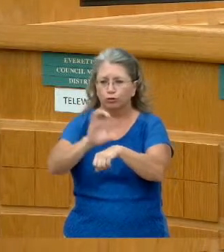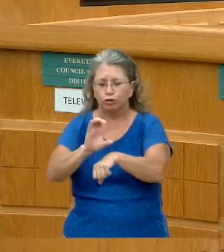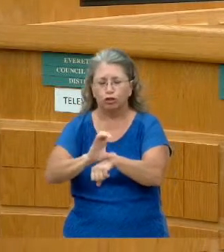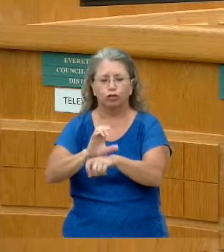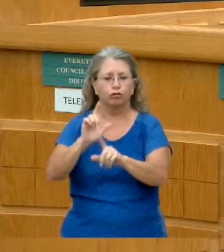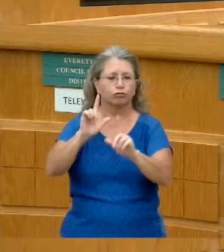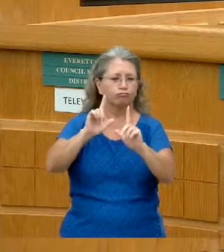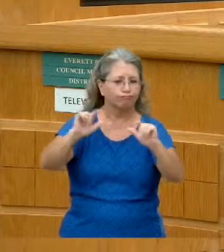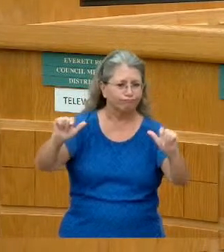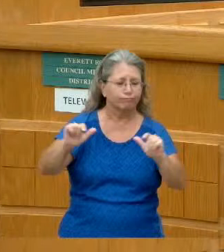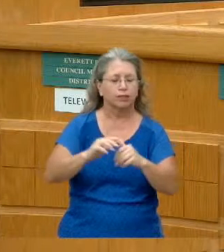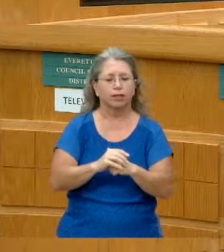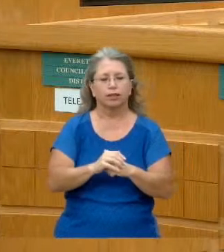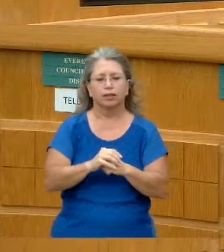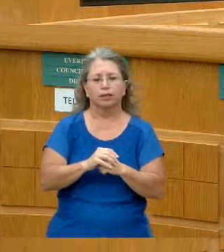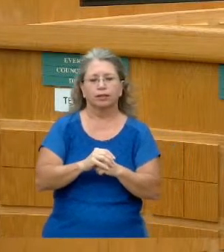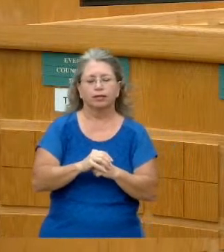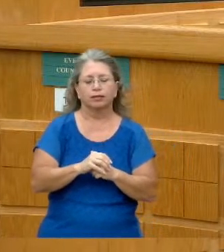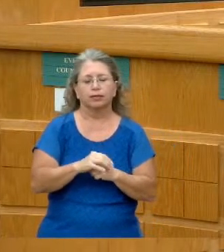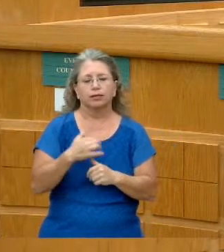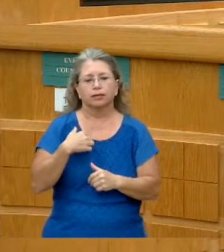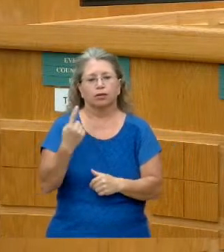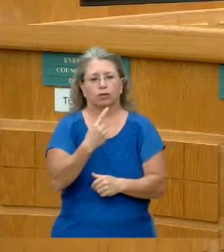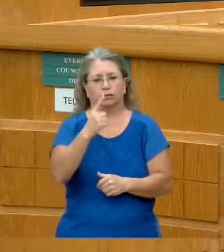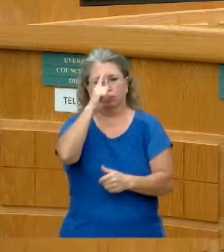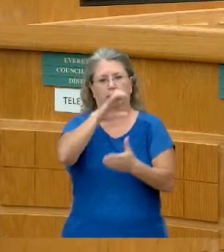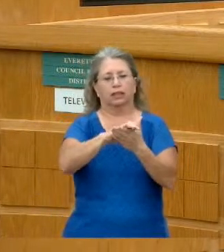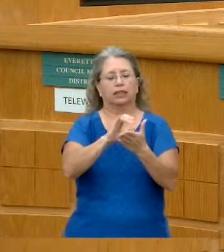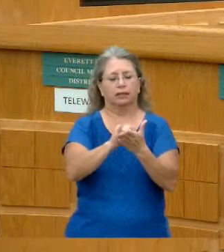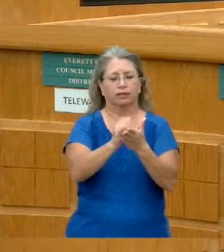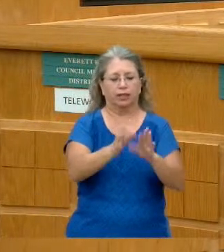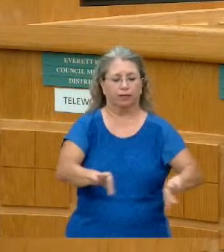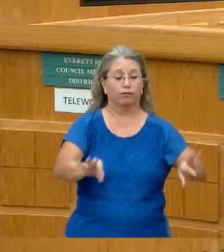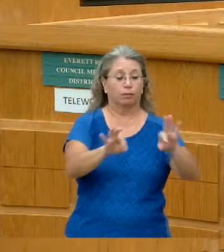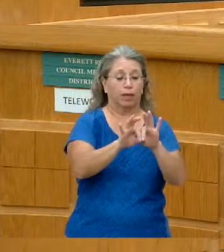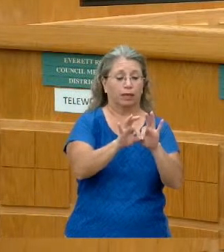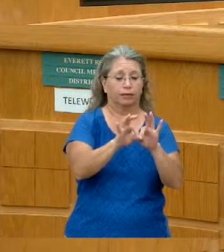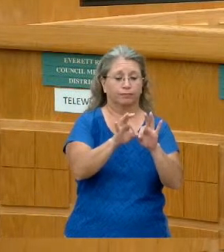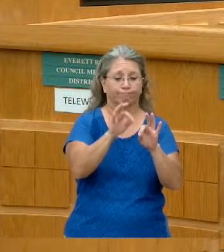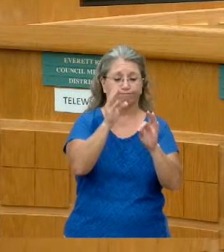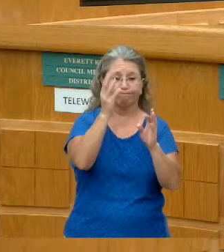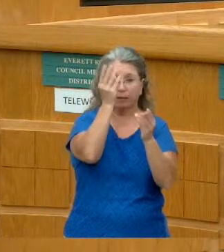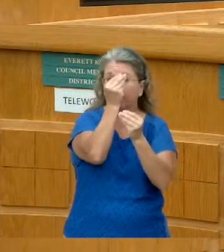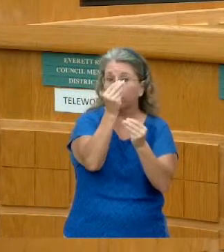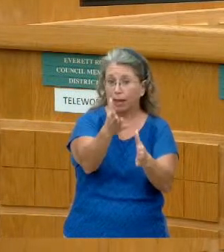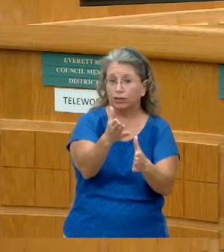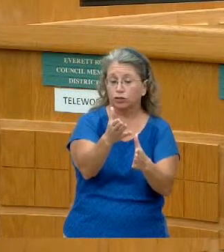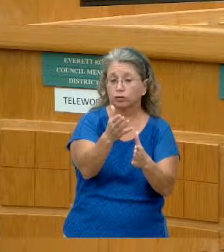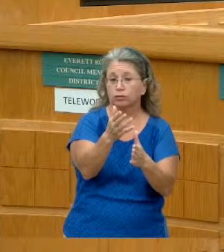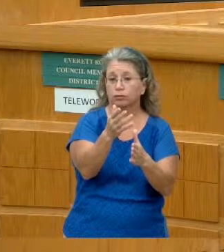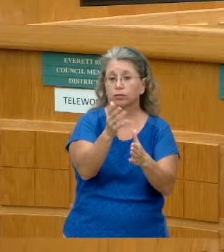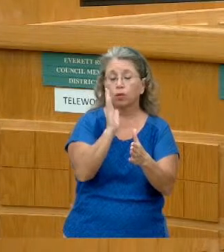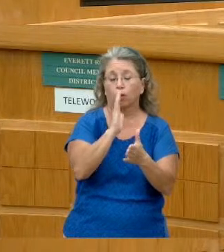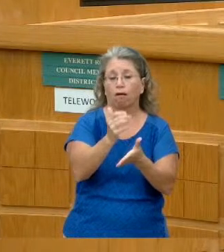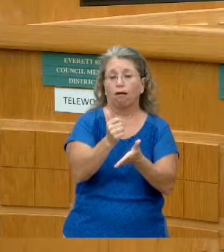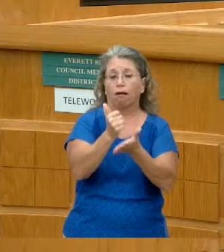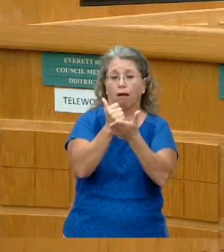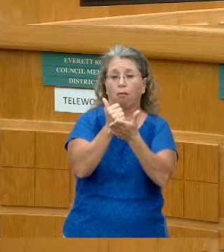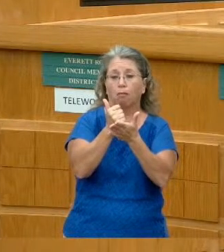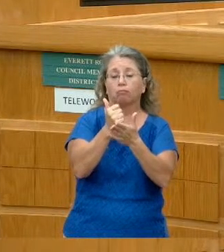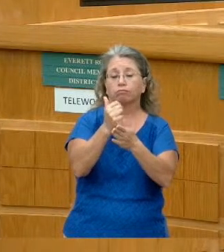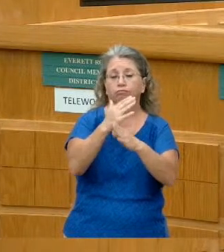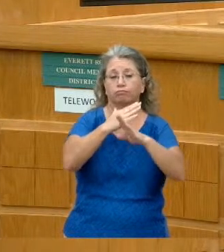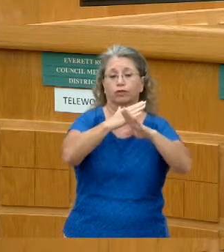have consistently believed, that information is critical to combating and not getting the virus. And so the more